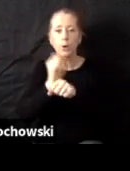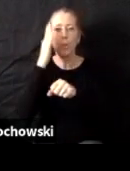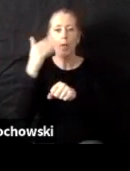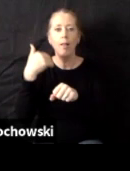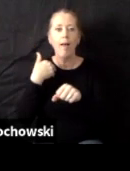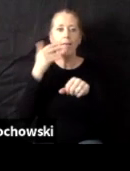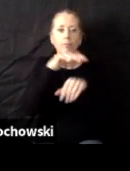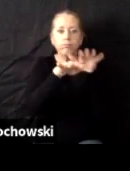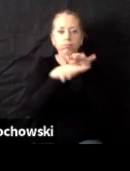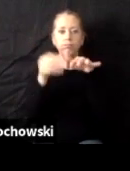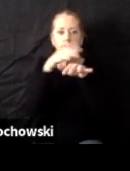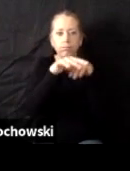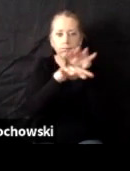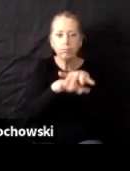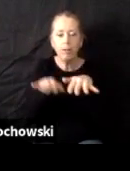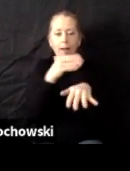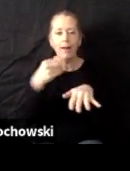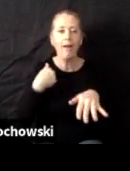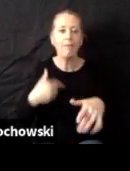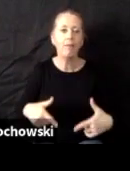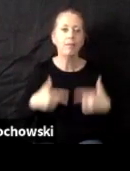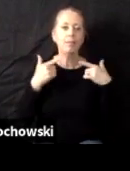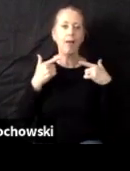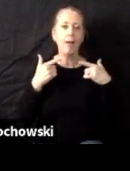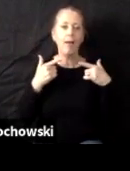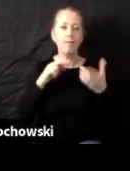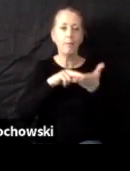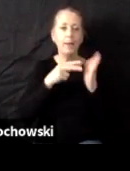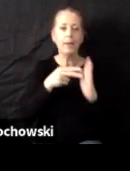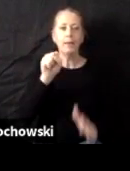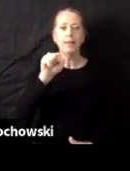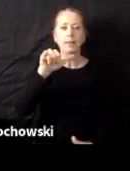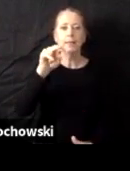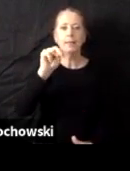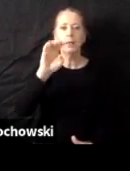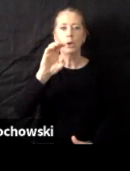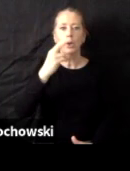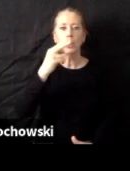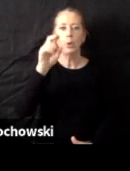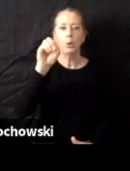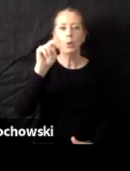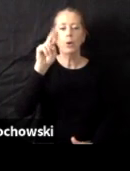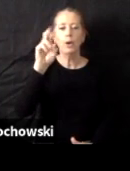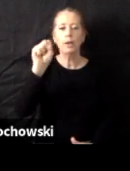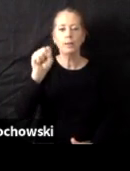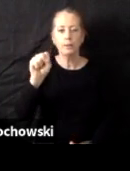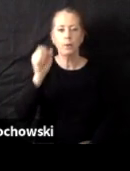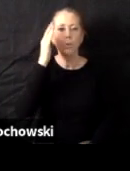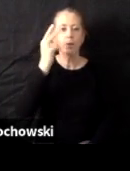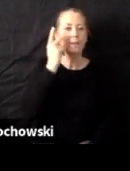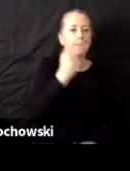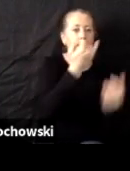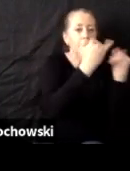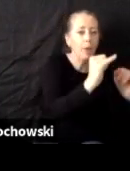live academic connection and support, meaning synchronous work. So you're going to see some independent layers and then also